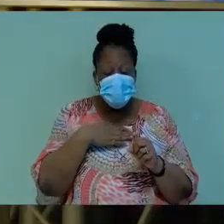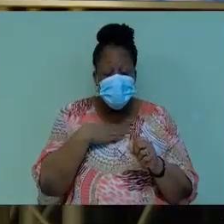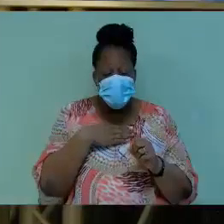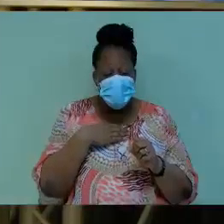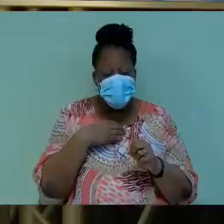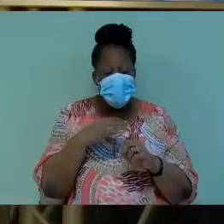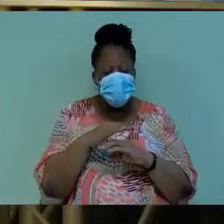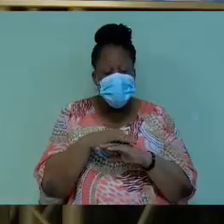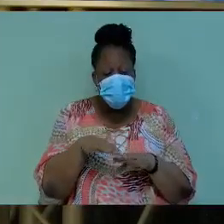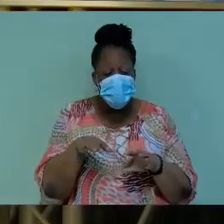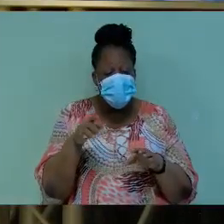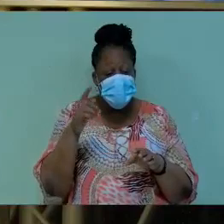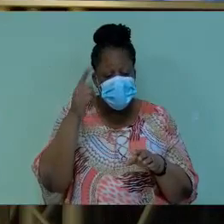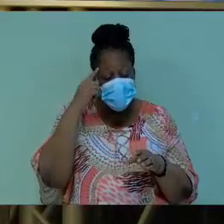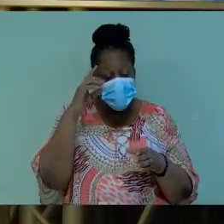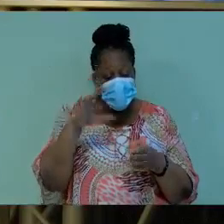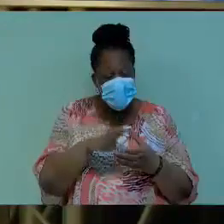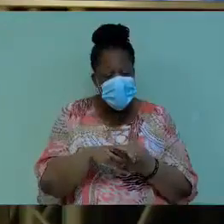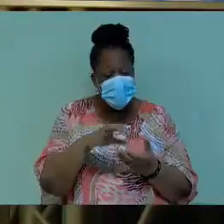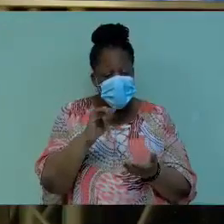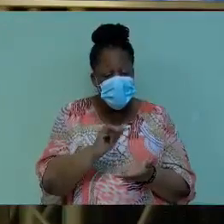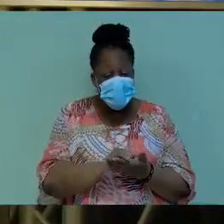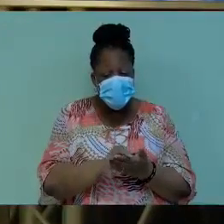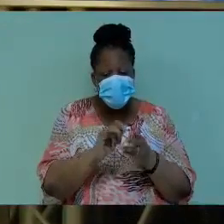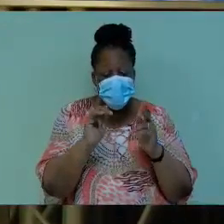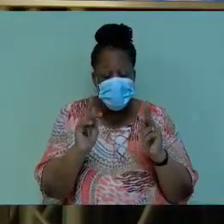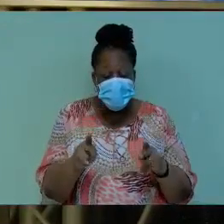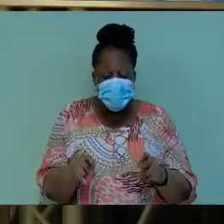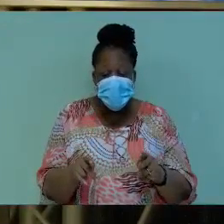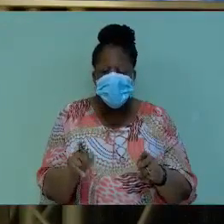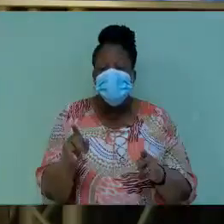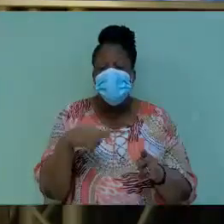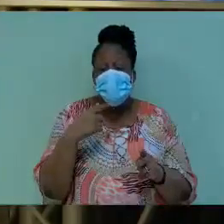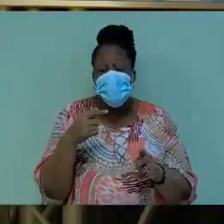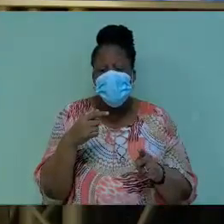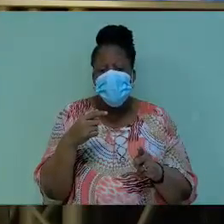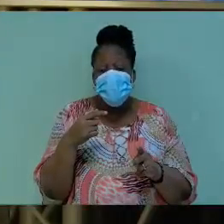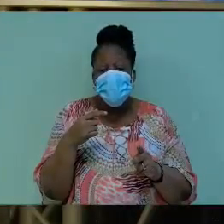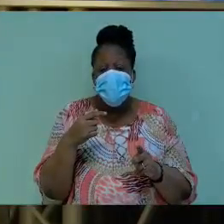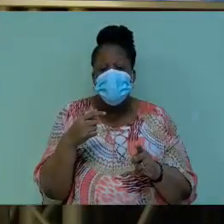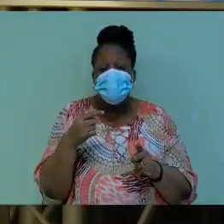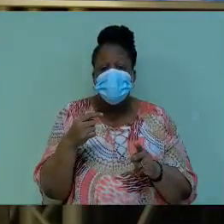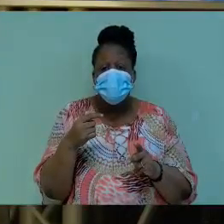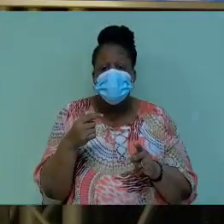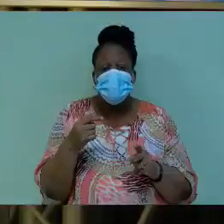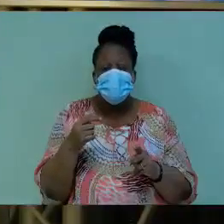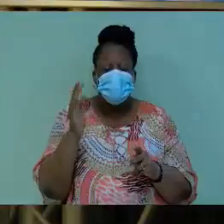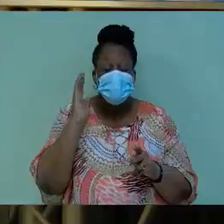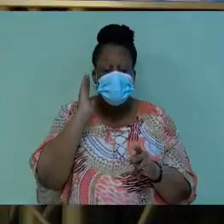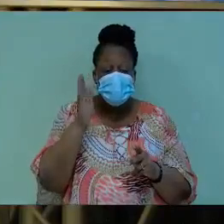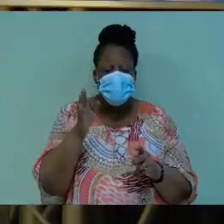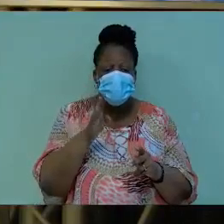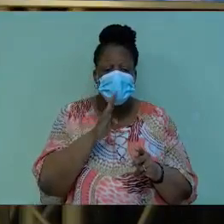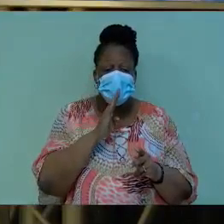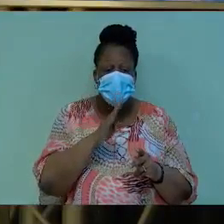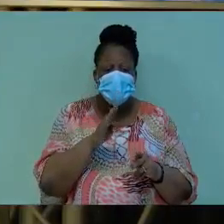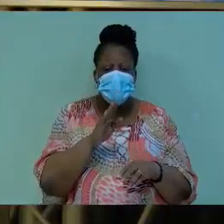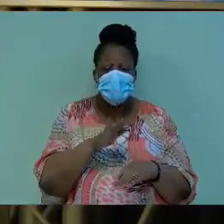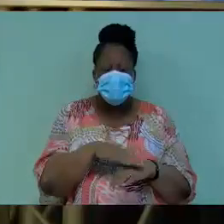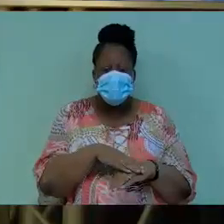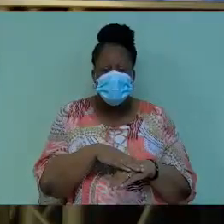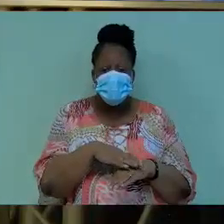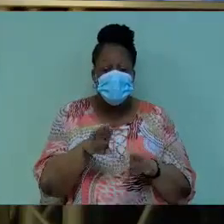abundantly clear to persons who are out there perpetrating that our borders will be open this time or that